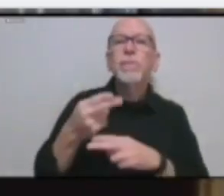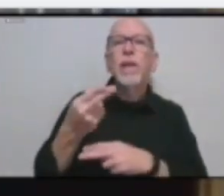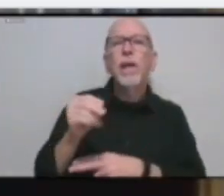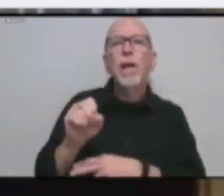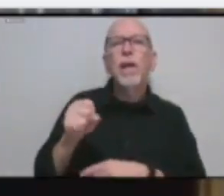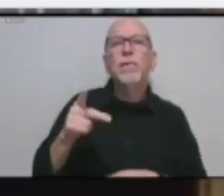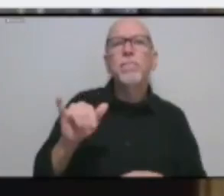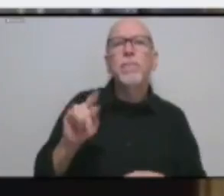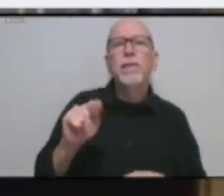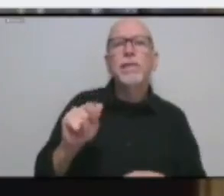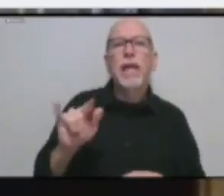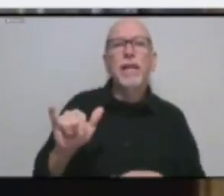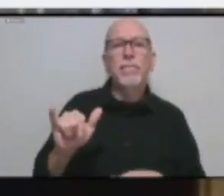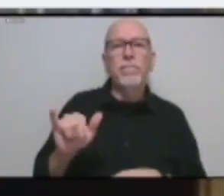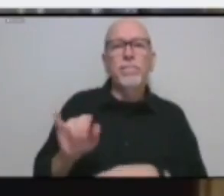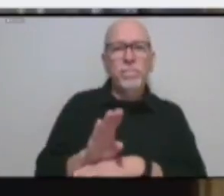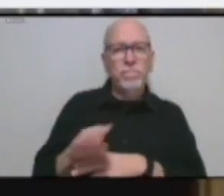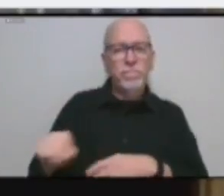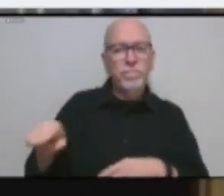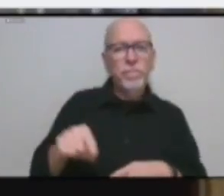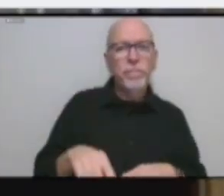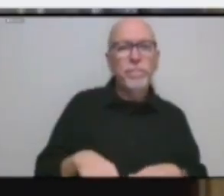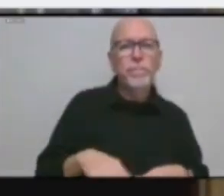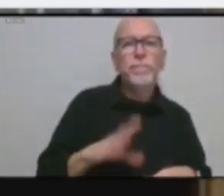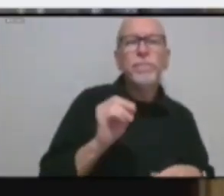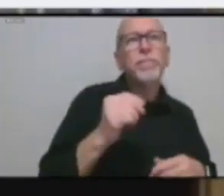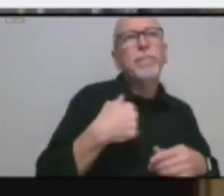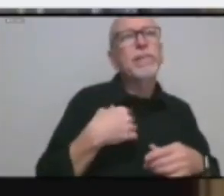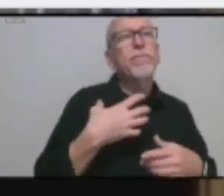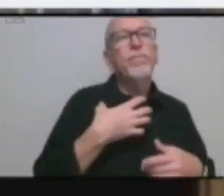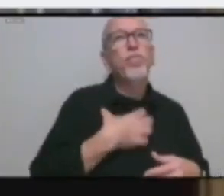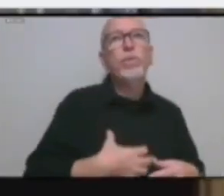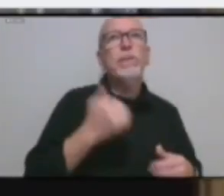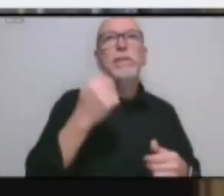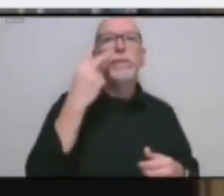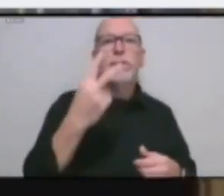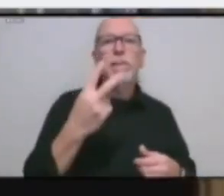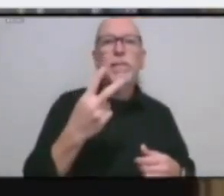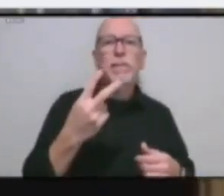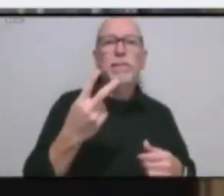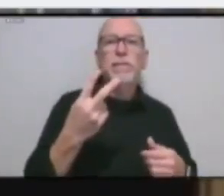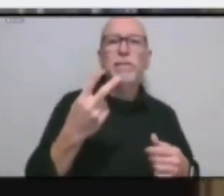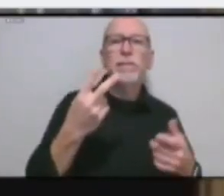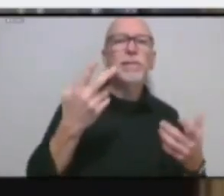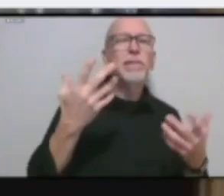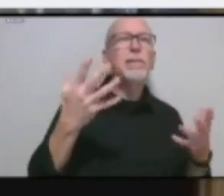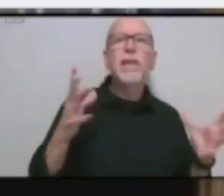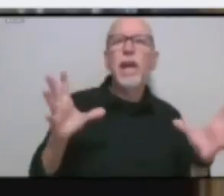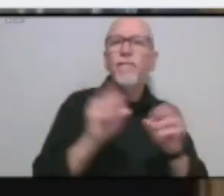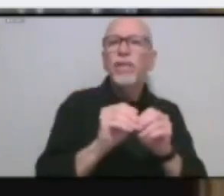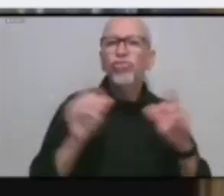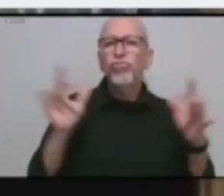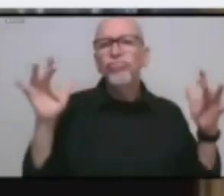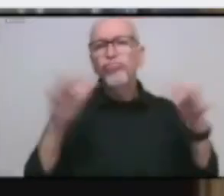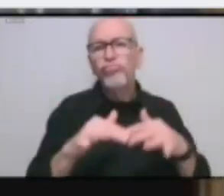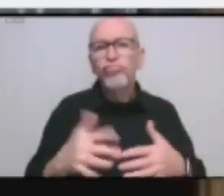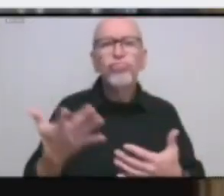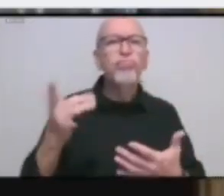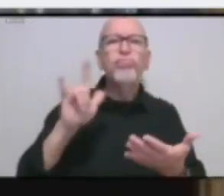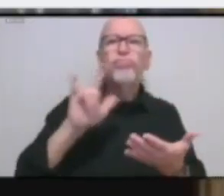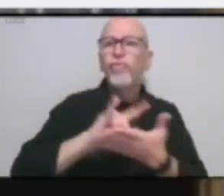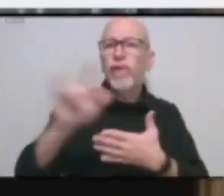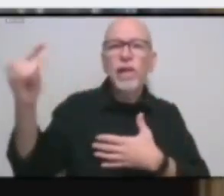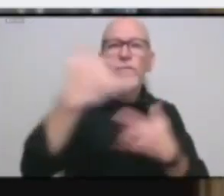industry. And there's nothing more than I'd like to have, massive conventions back and air travel